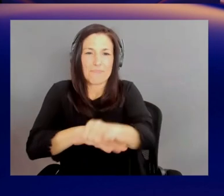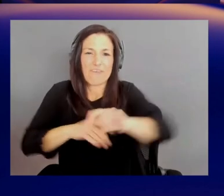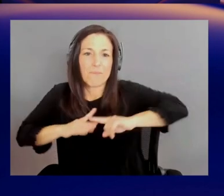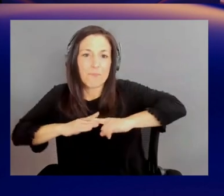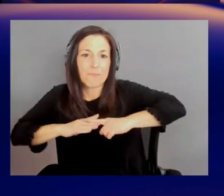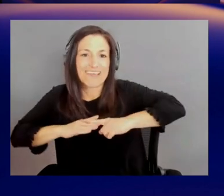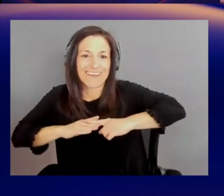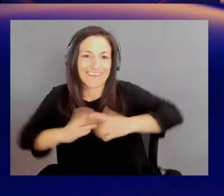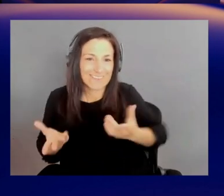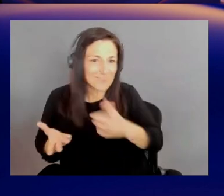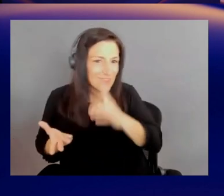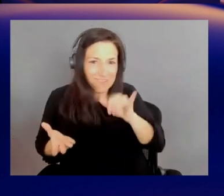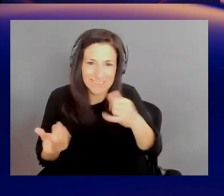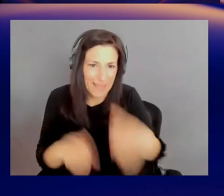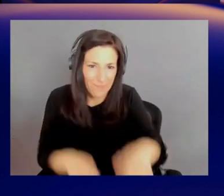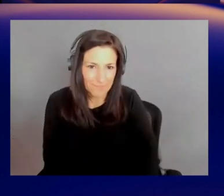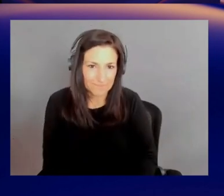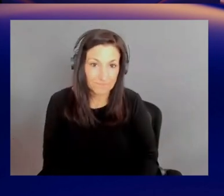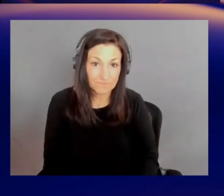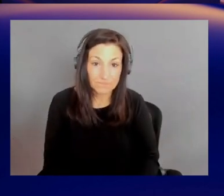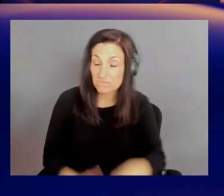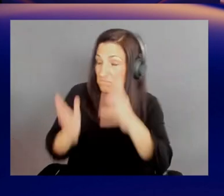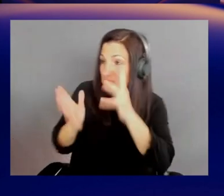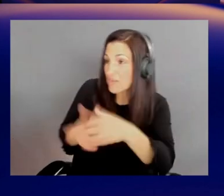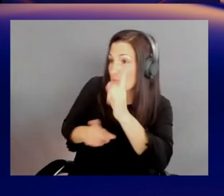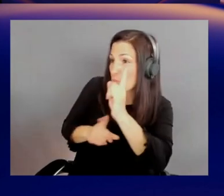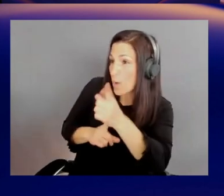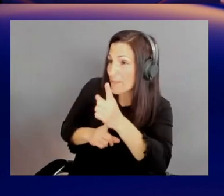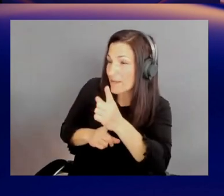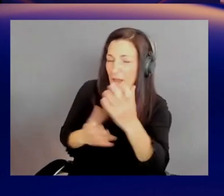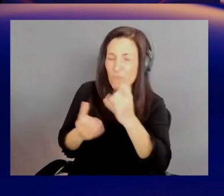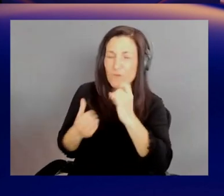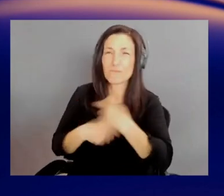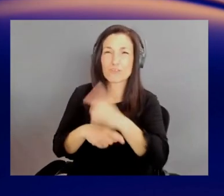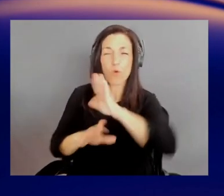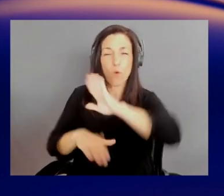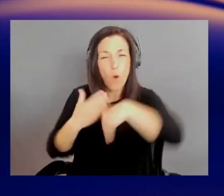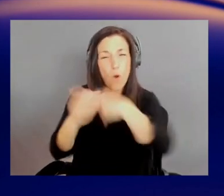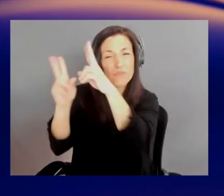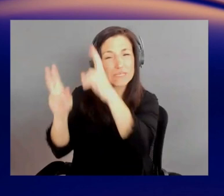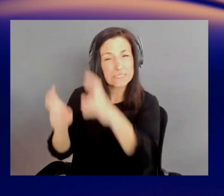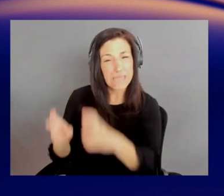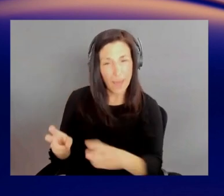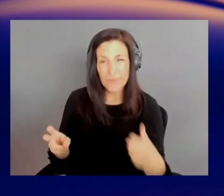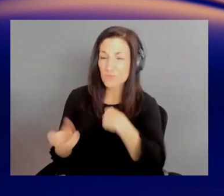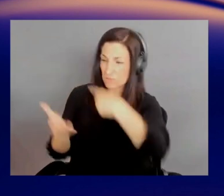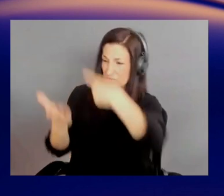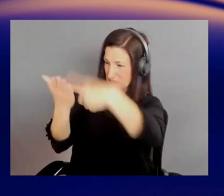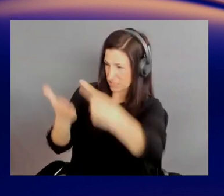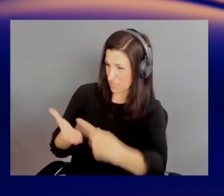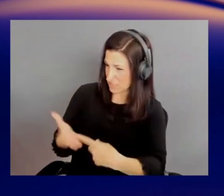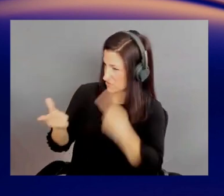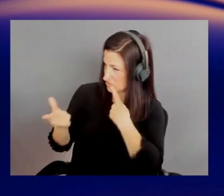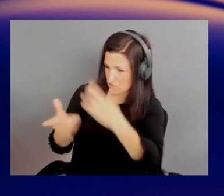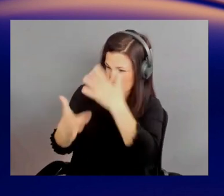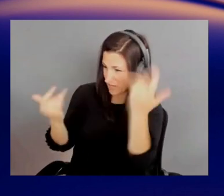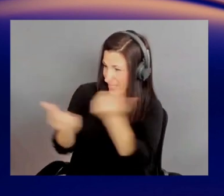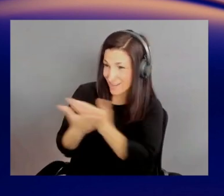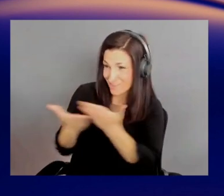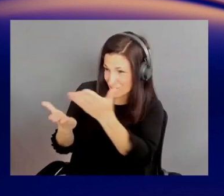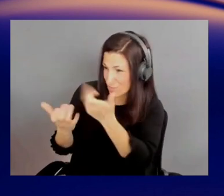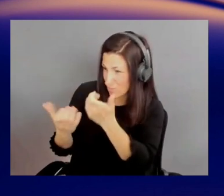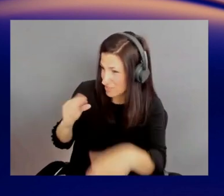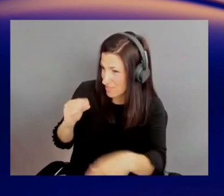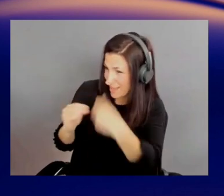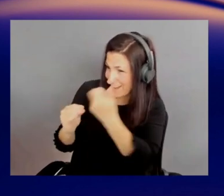Cool. So we've got just about a minute left. want to make sure we hit all the topics that you want to make sure we hit on. Did we leave anything out? Anything you want to make sure? I don't think